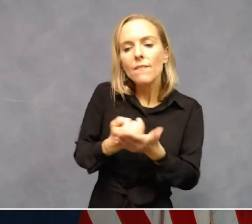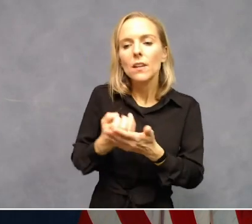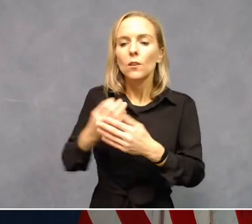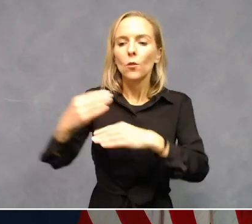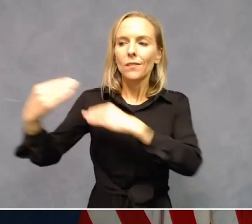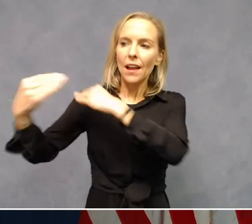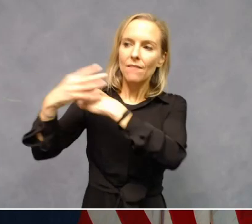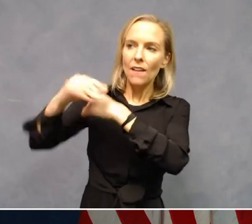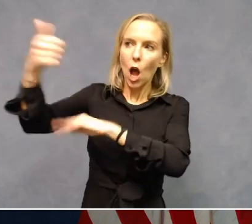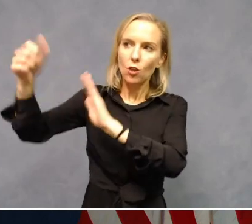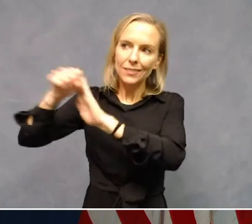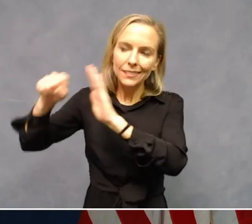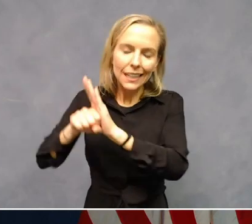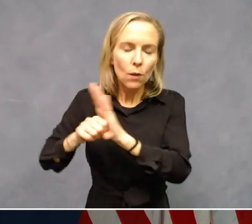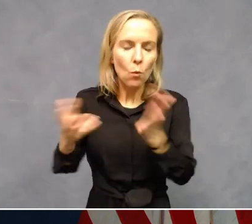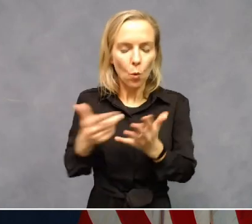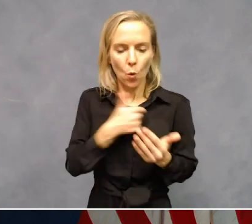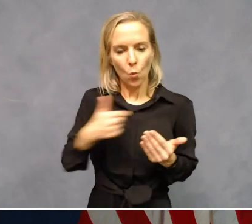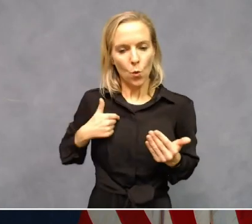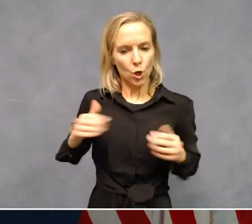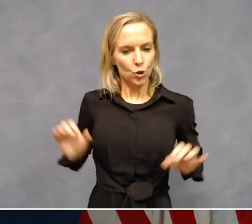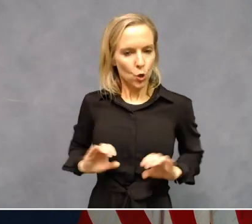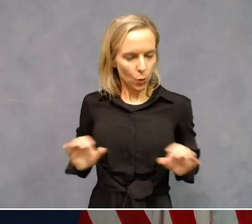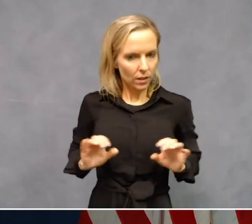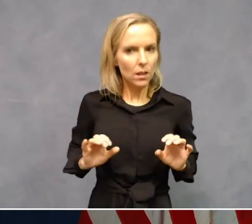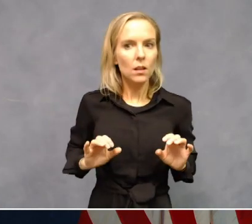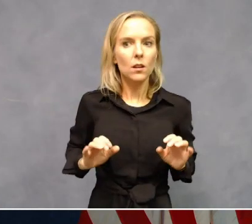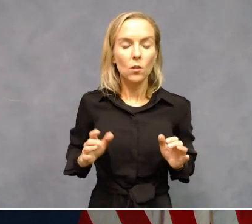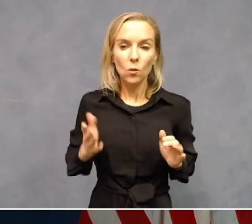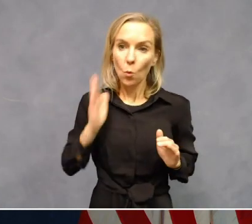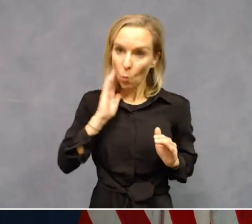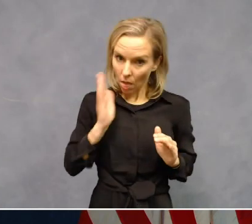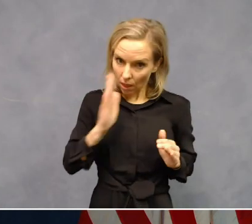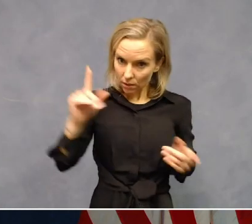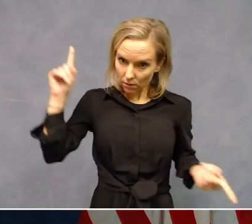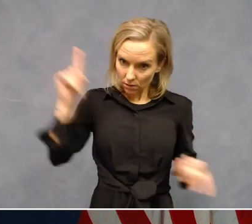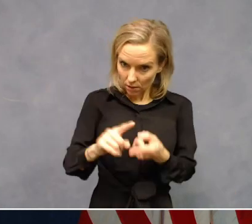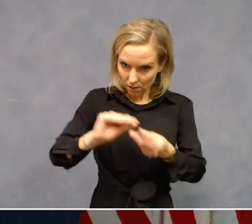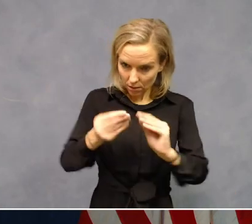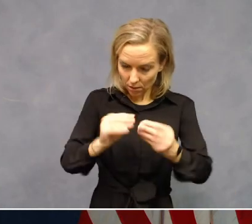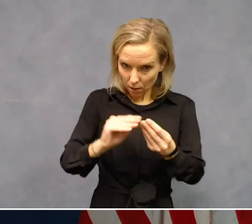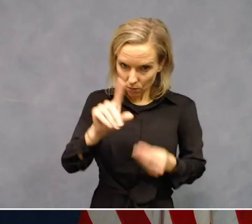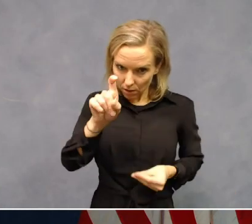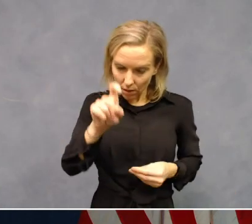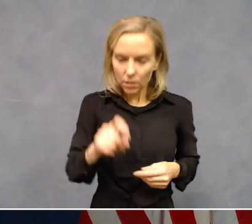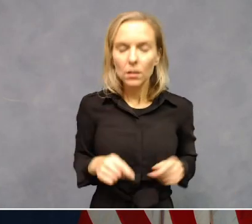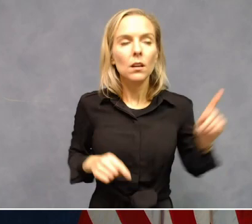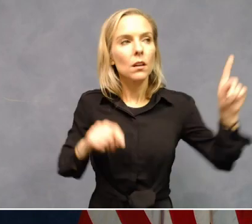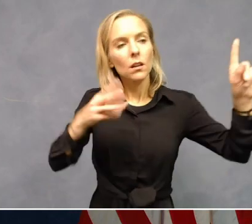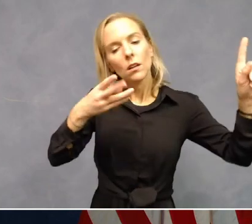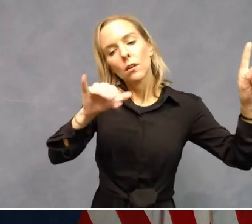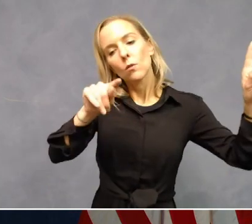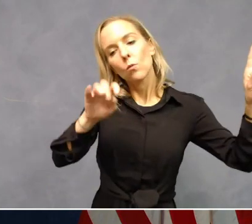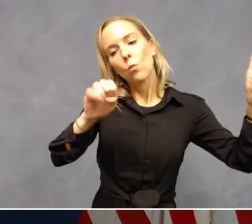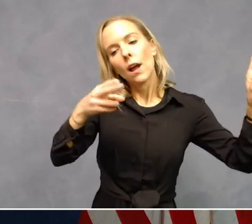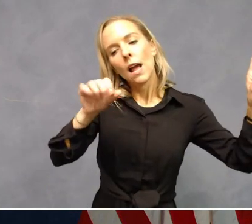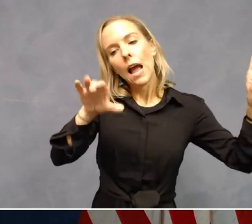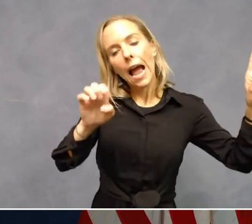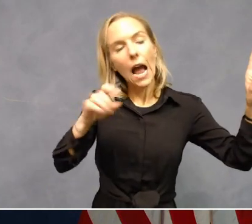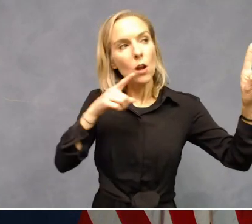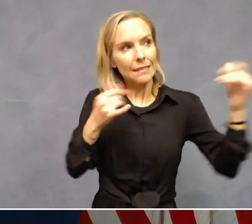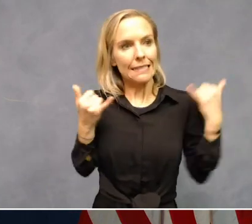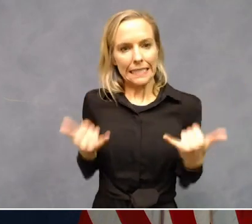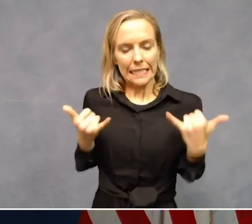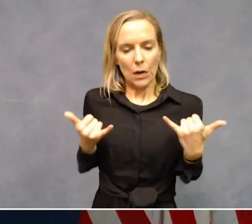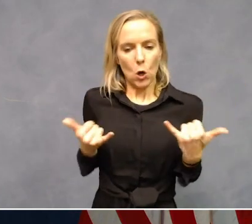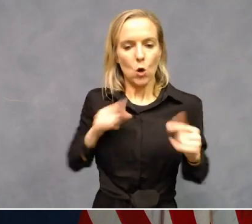others about what we are doing and whether it will bring down case numbers? The White House, in its most current report,